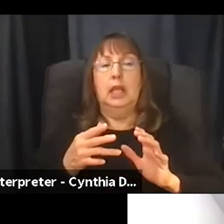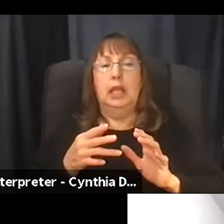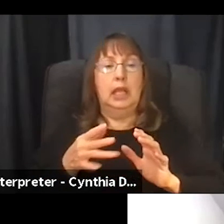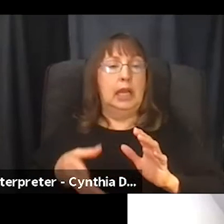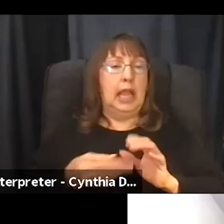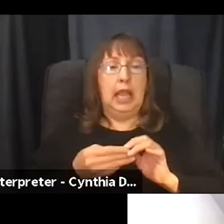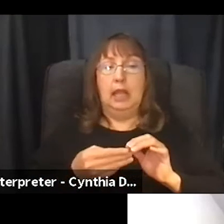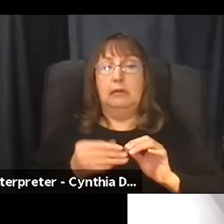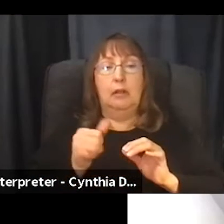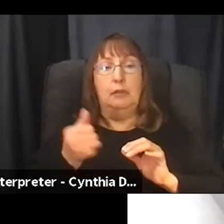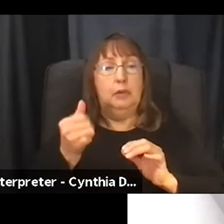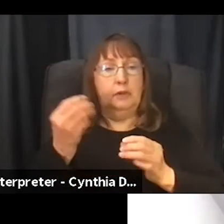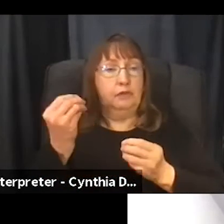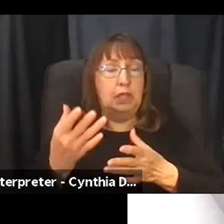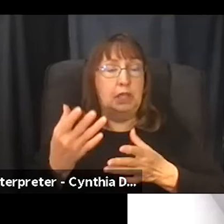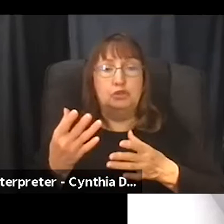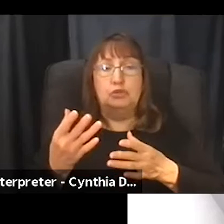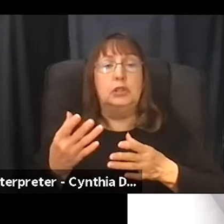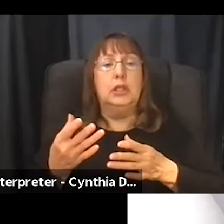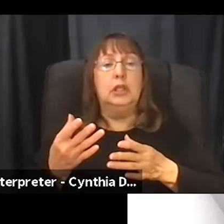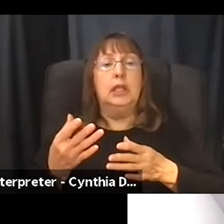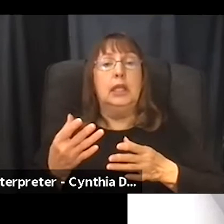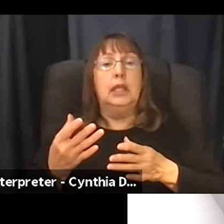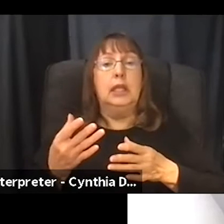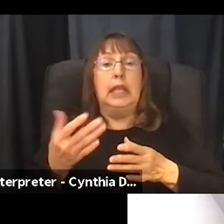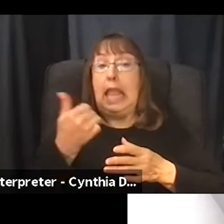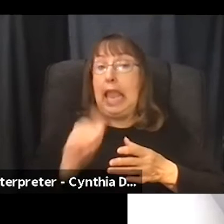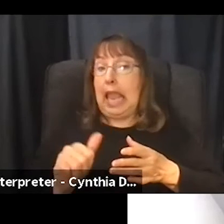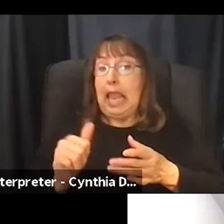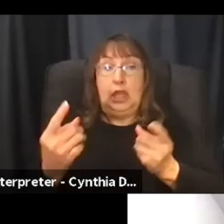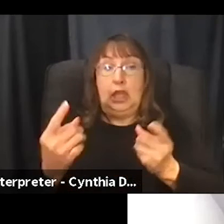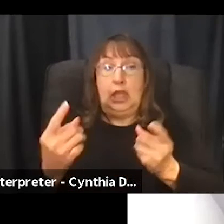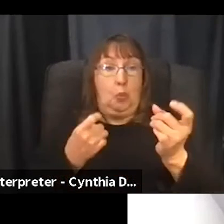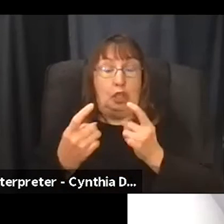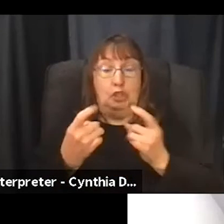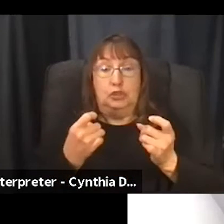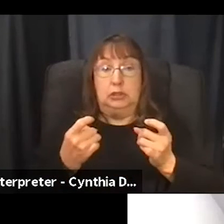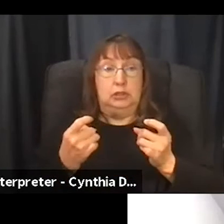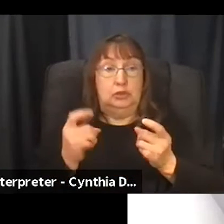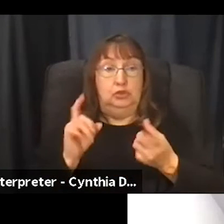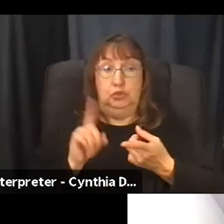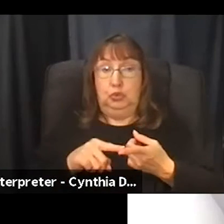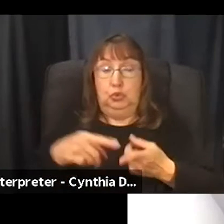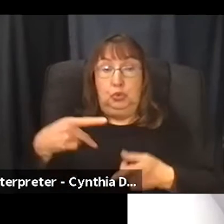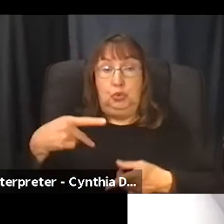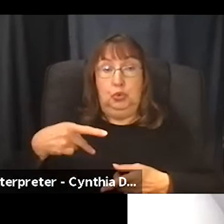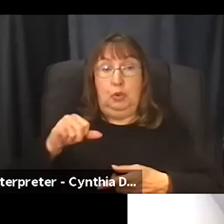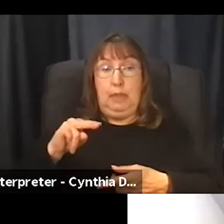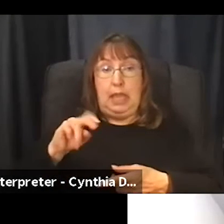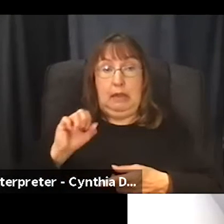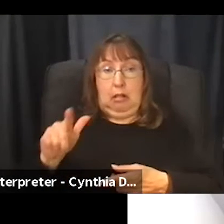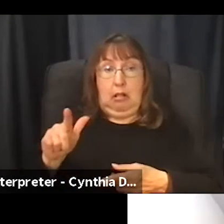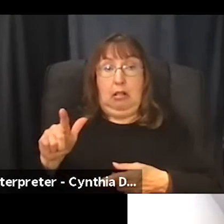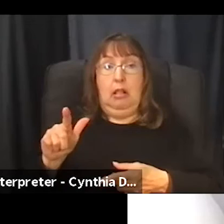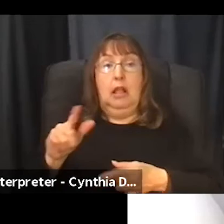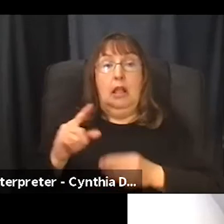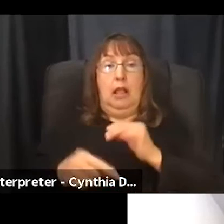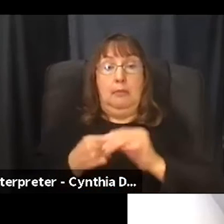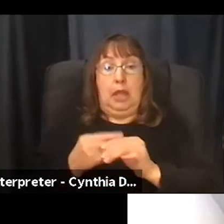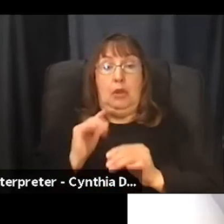might require. Are there any questions for us as the panel about our